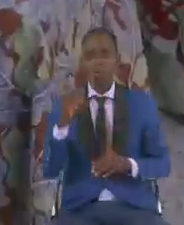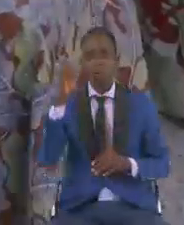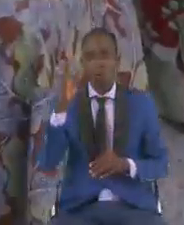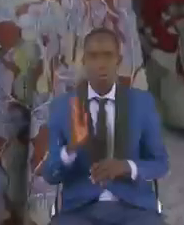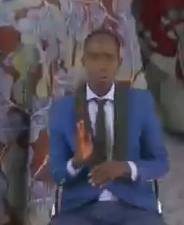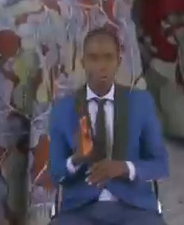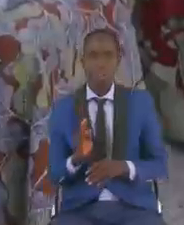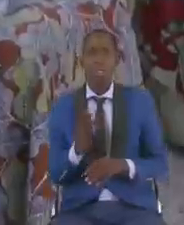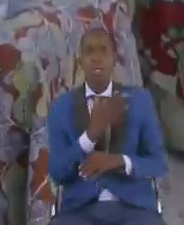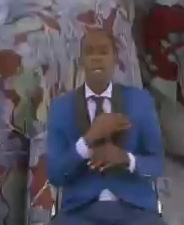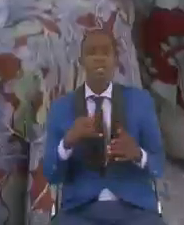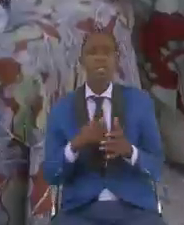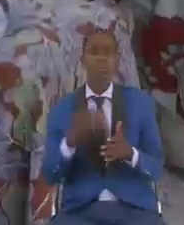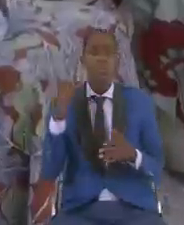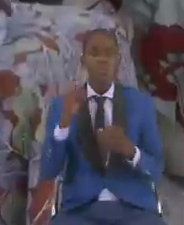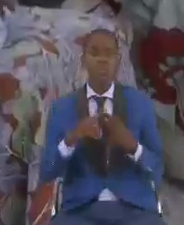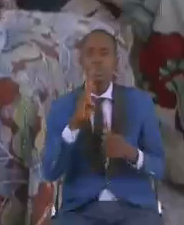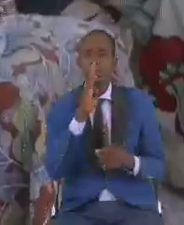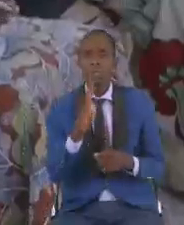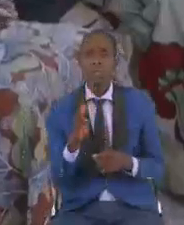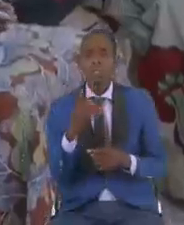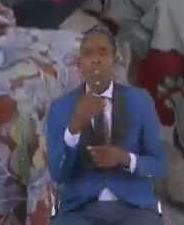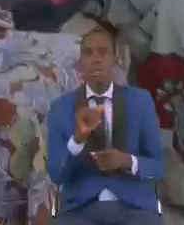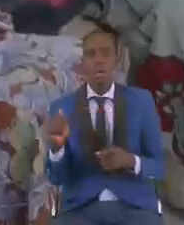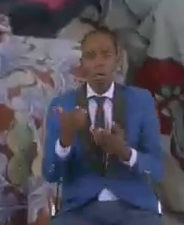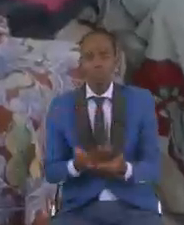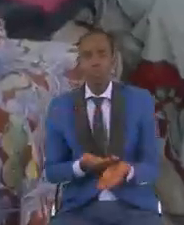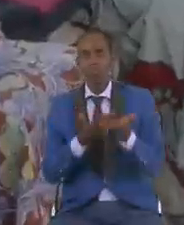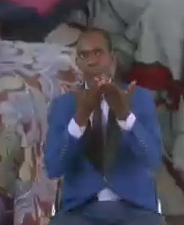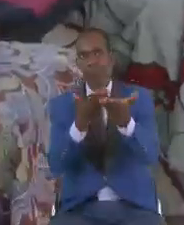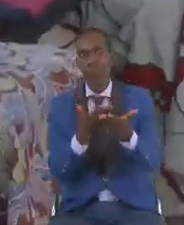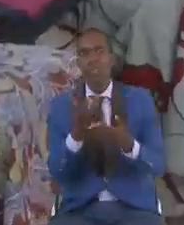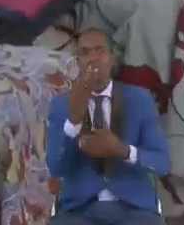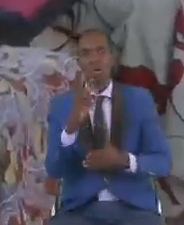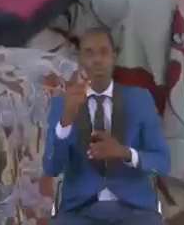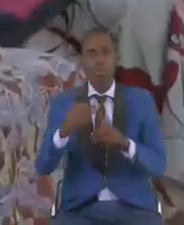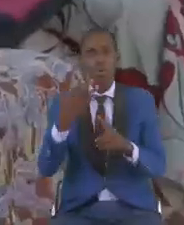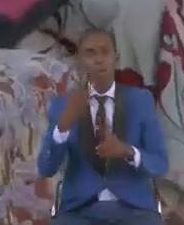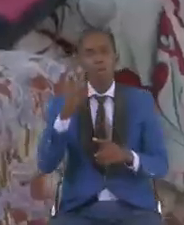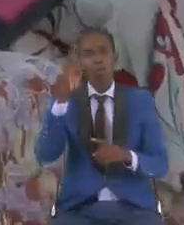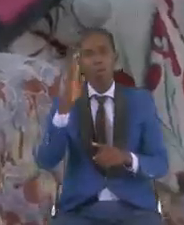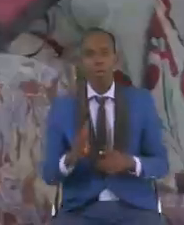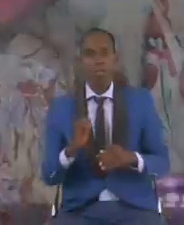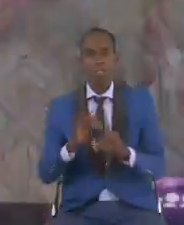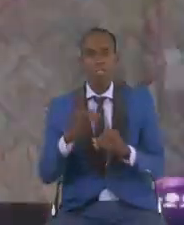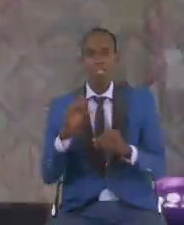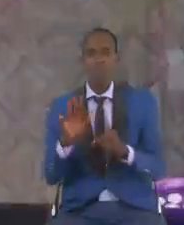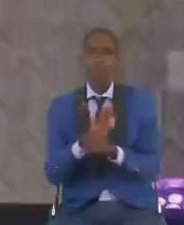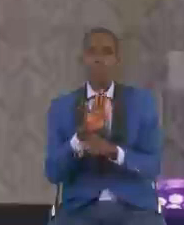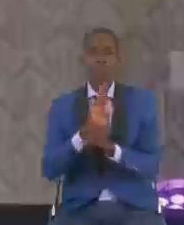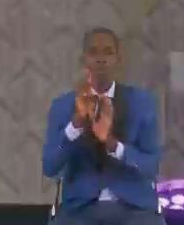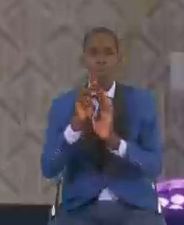and it was to be the presentation of the word of God in the fulfillment of